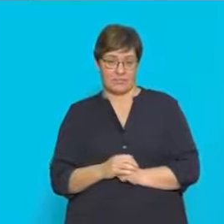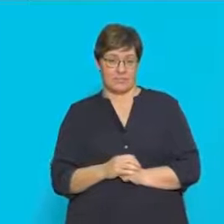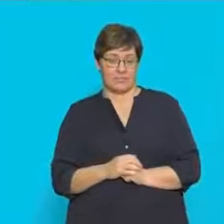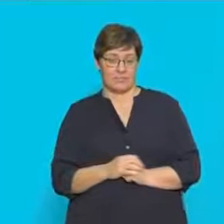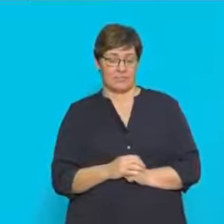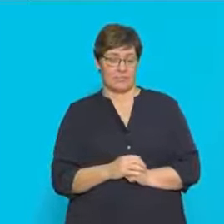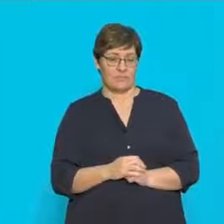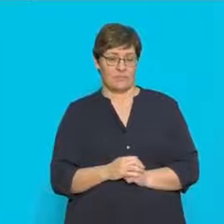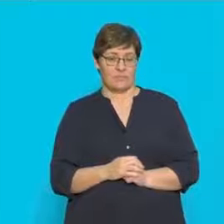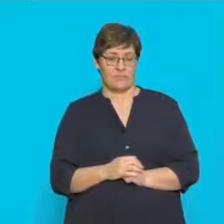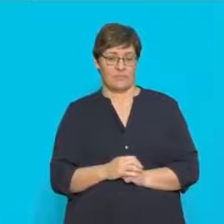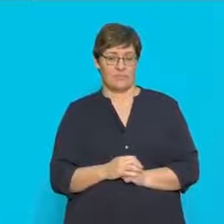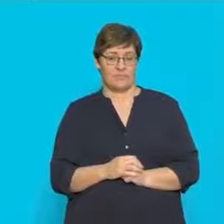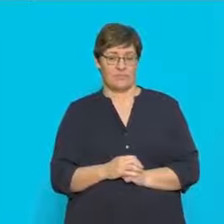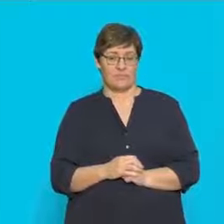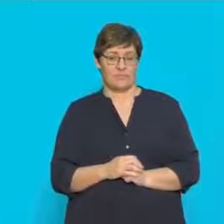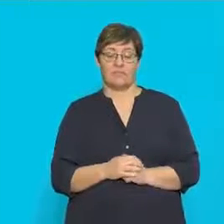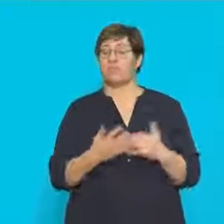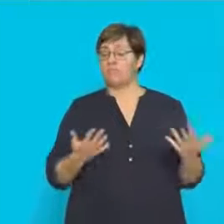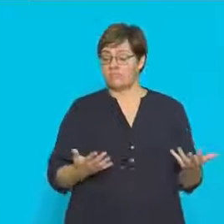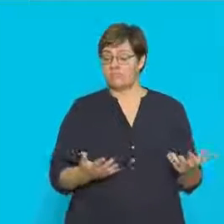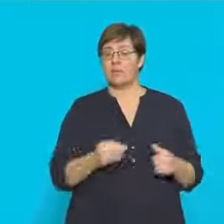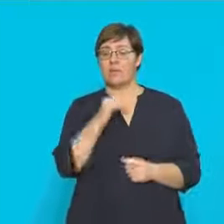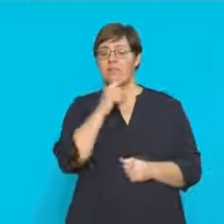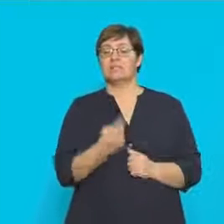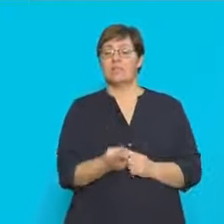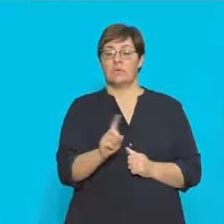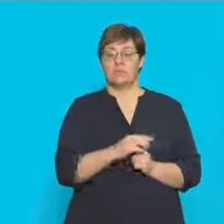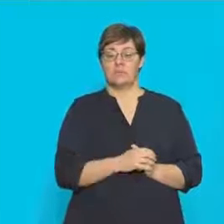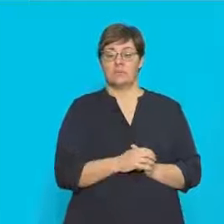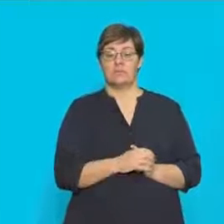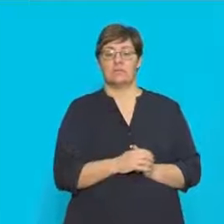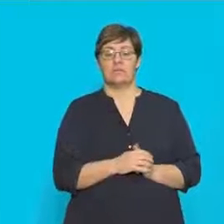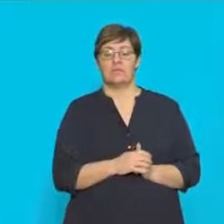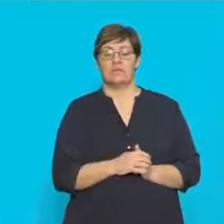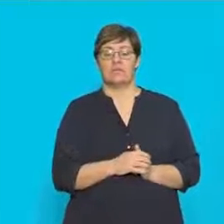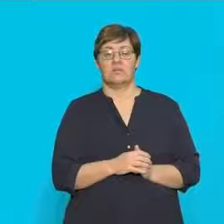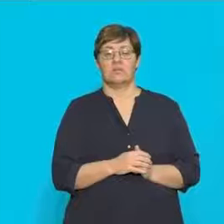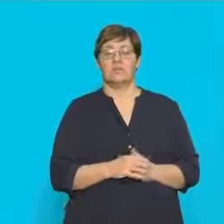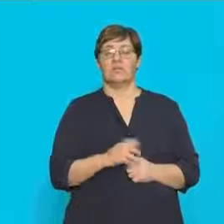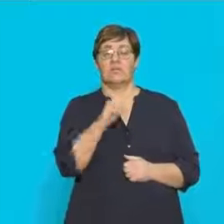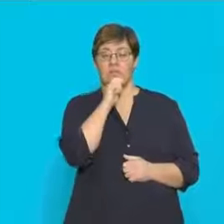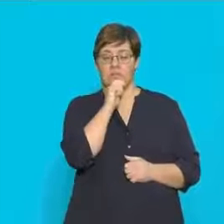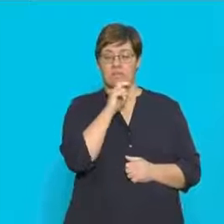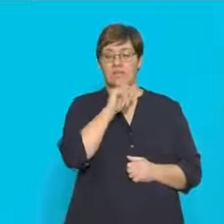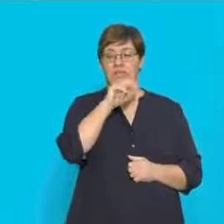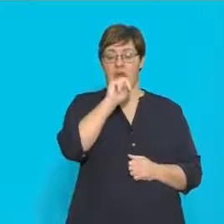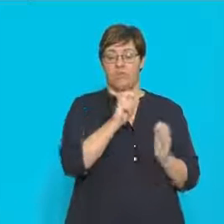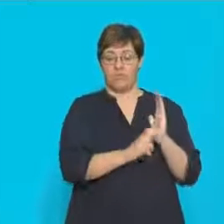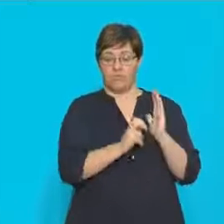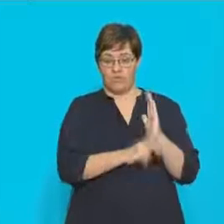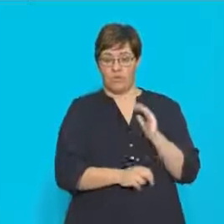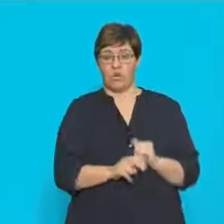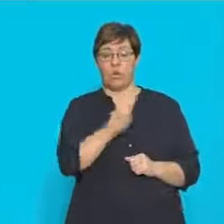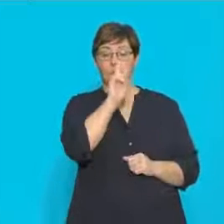one half pair. So another way of stating that is we either use the sine rule when we're given